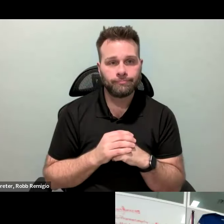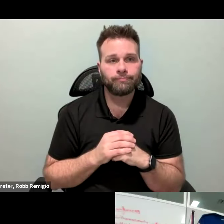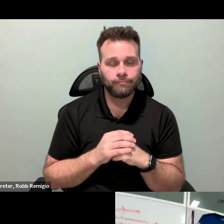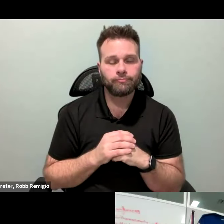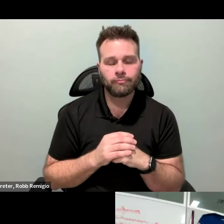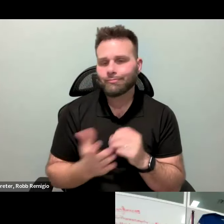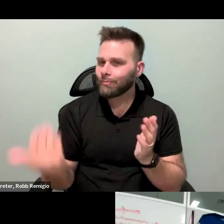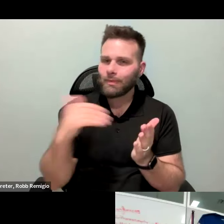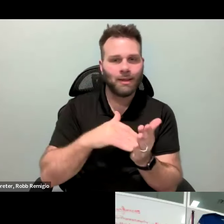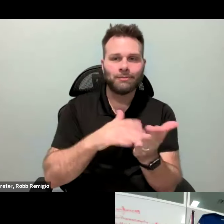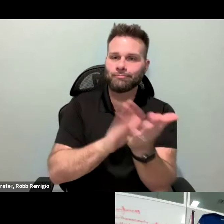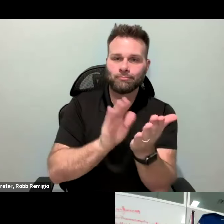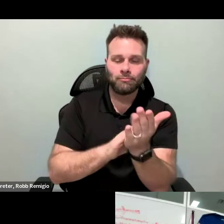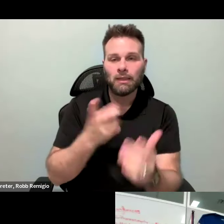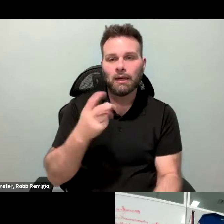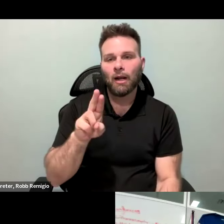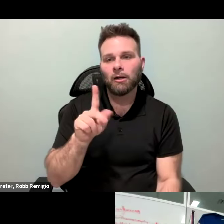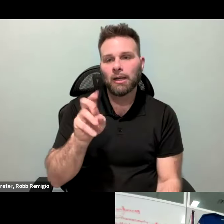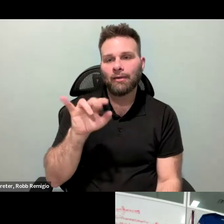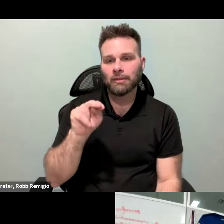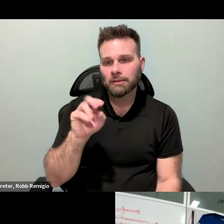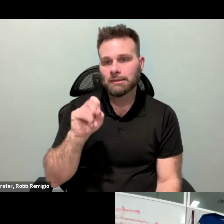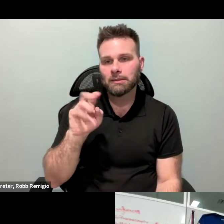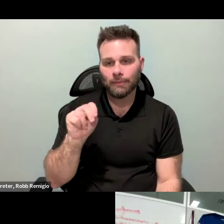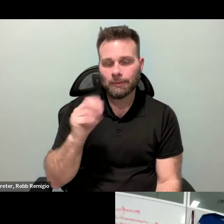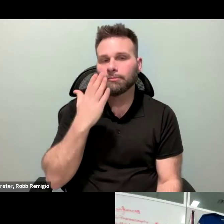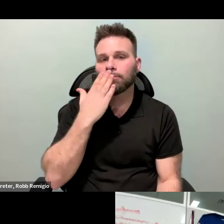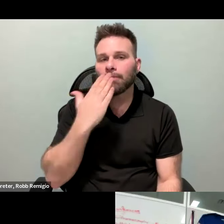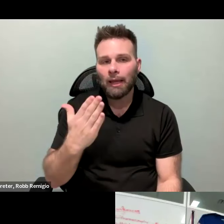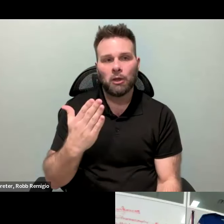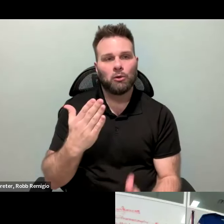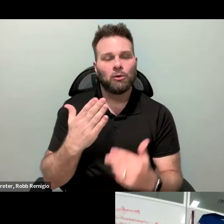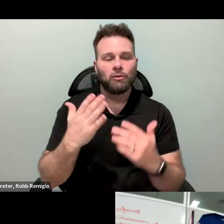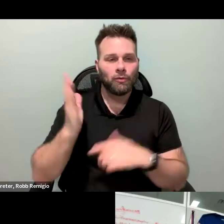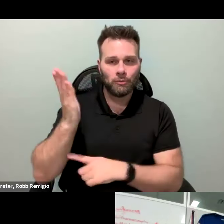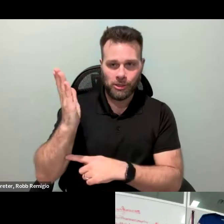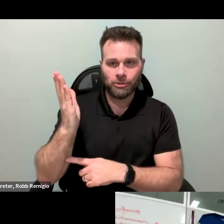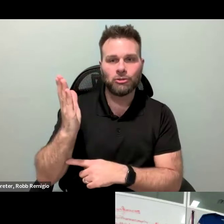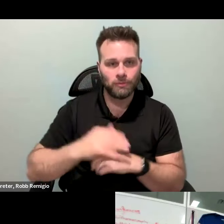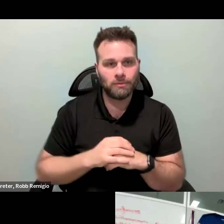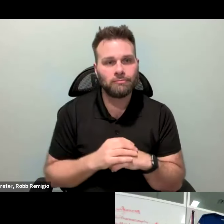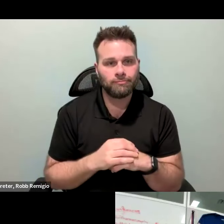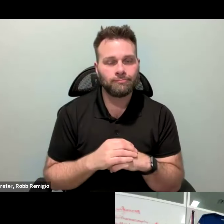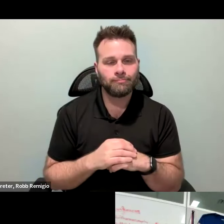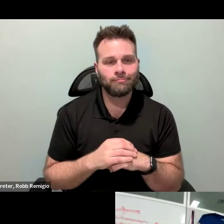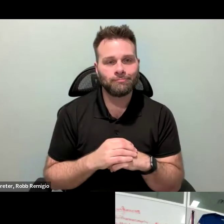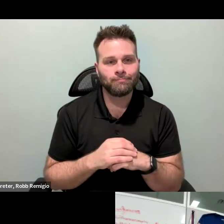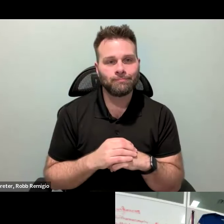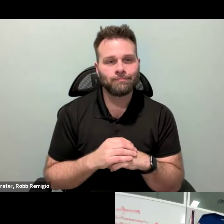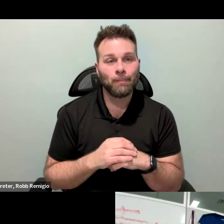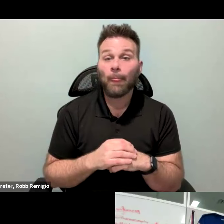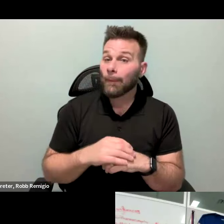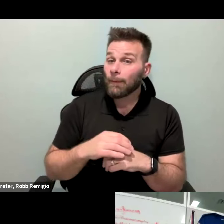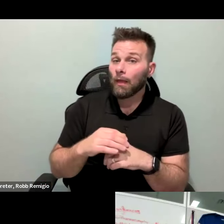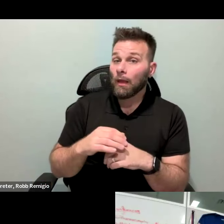for Dr. Simon, thank you so much for the presentation. And look for our